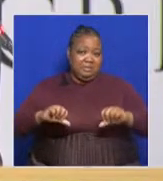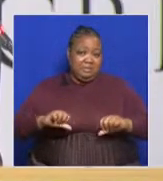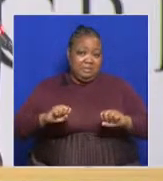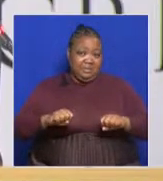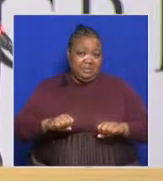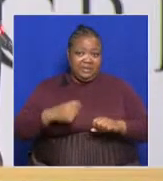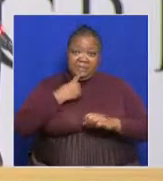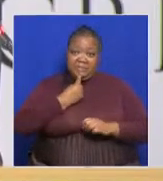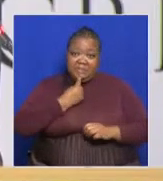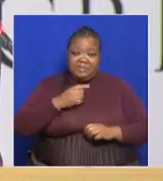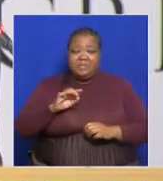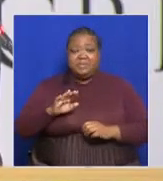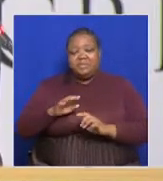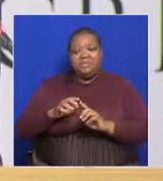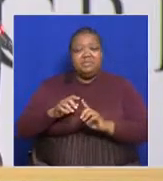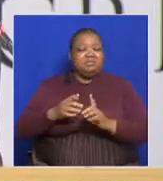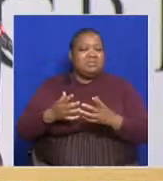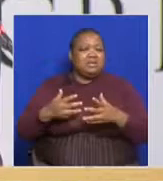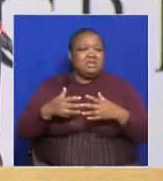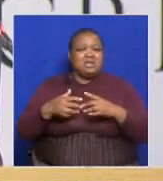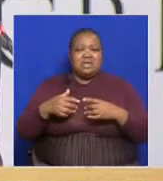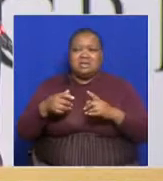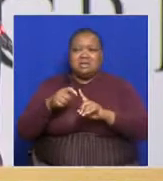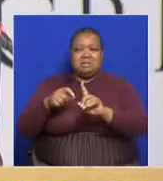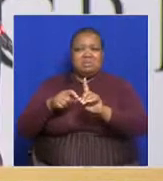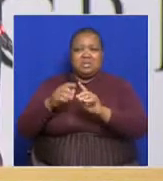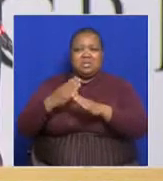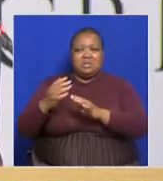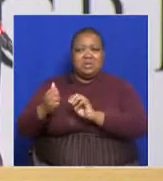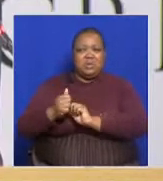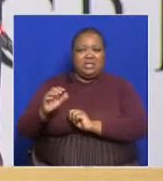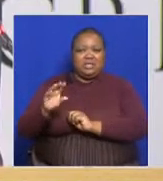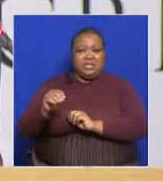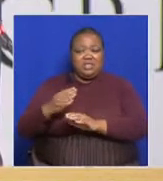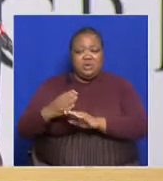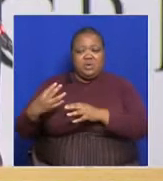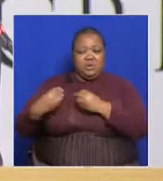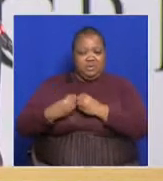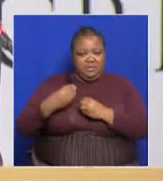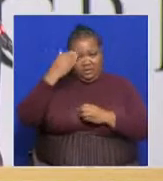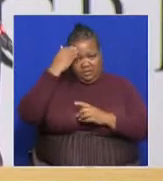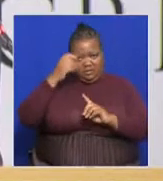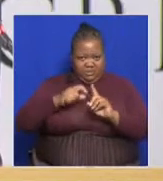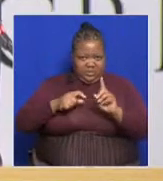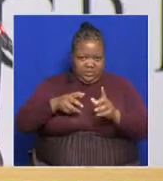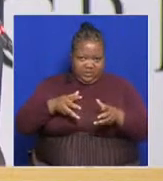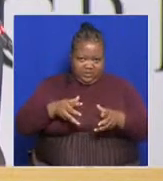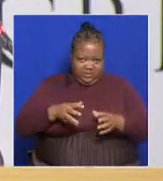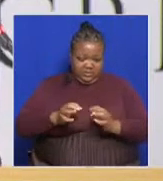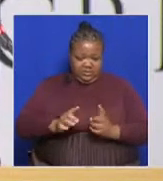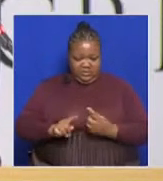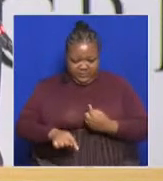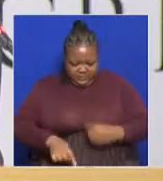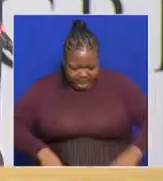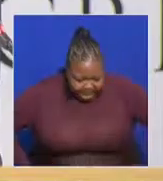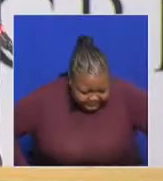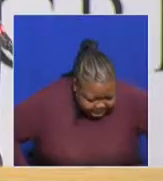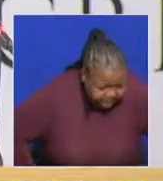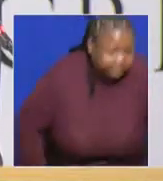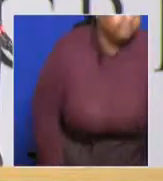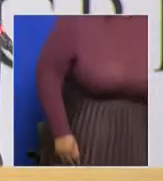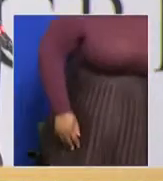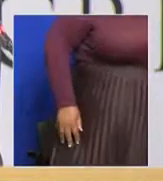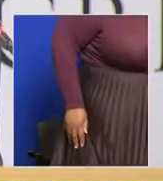even whoever, any colleagues that work with me, I'm that type of person. So I know your other